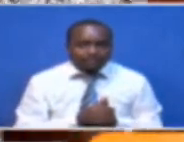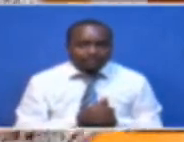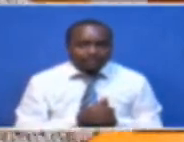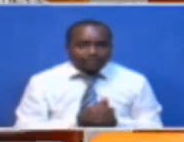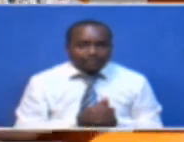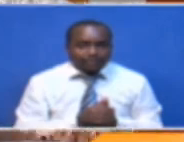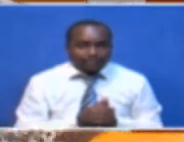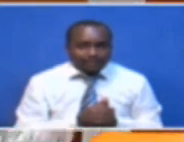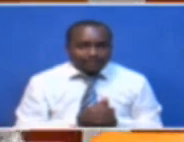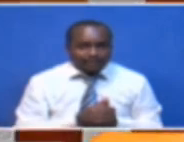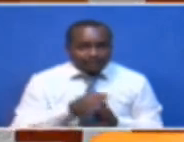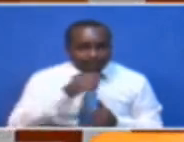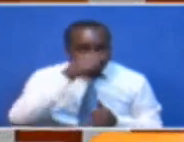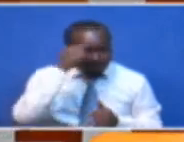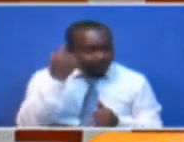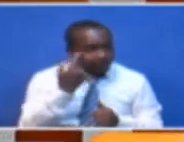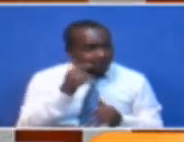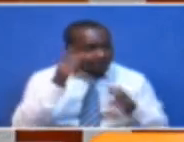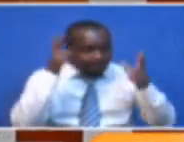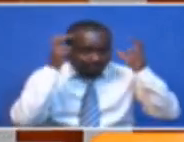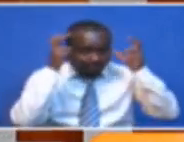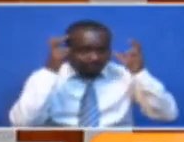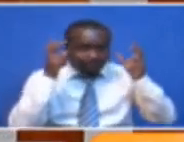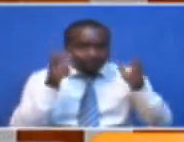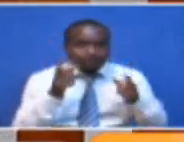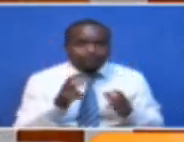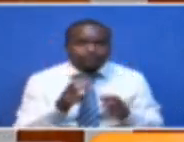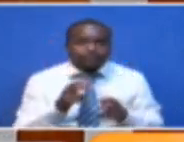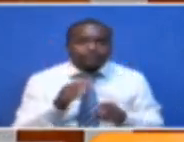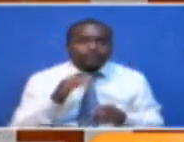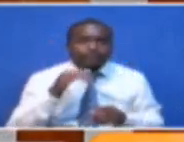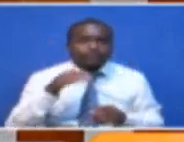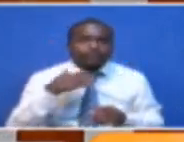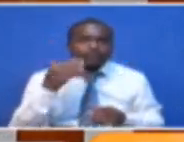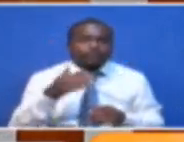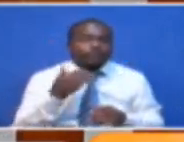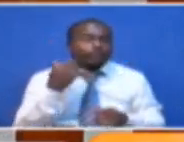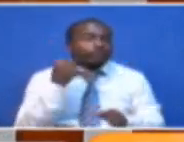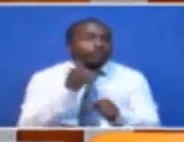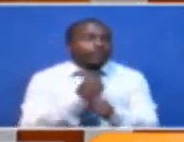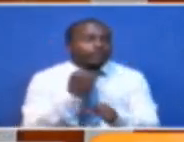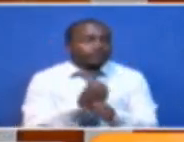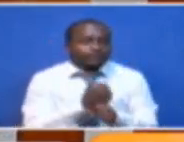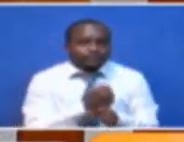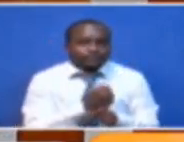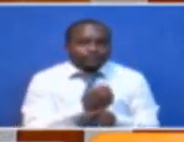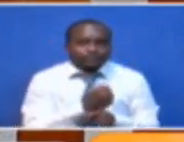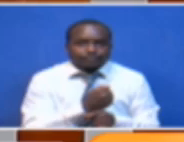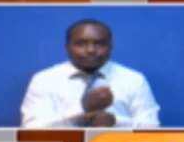Because the devil is always at work.